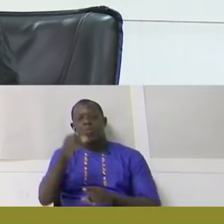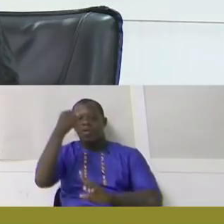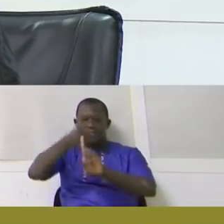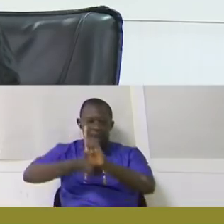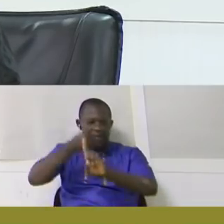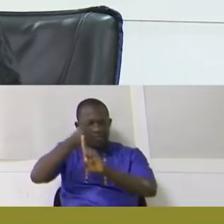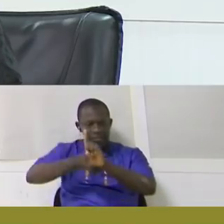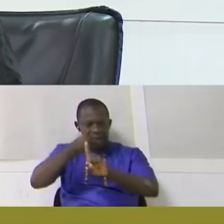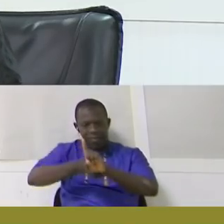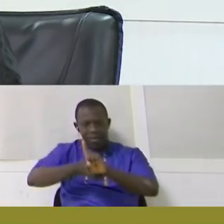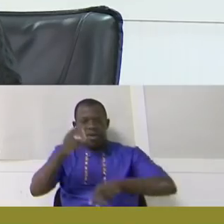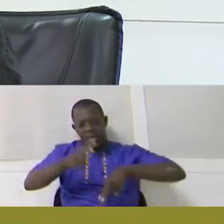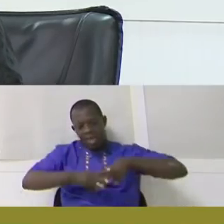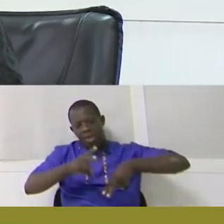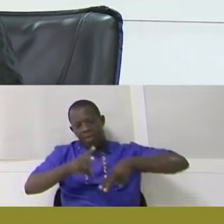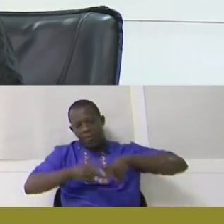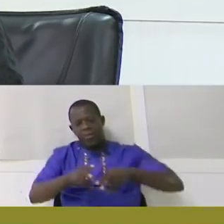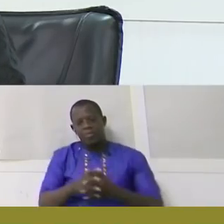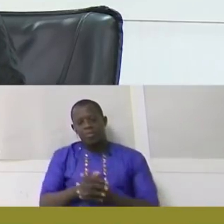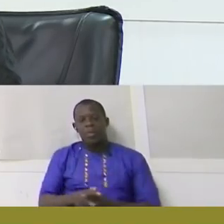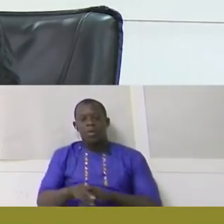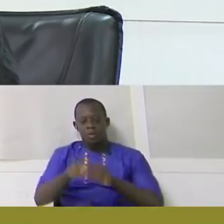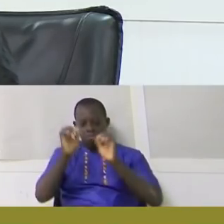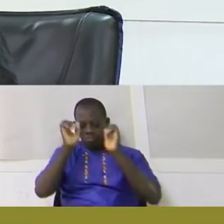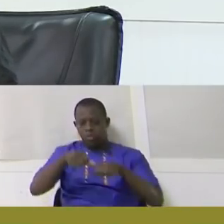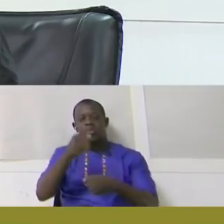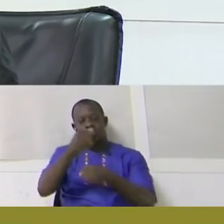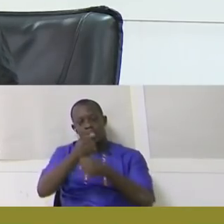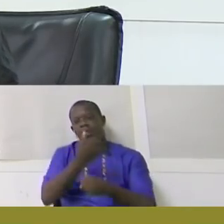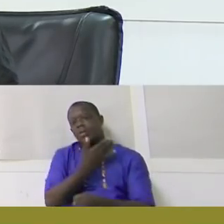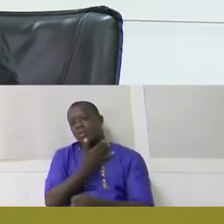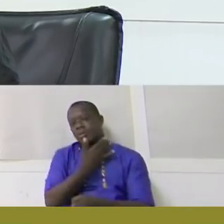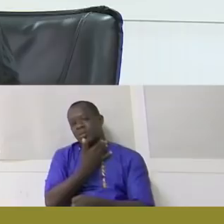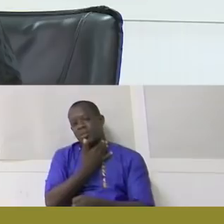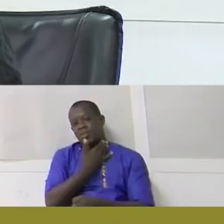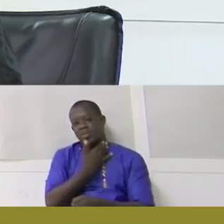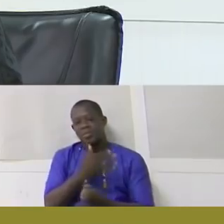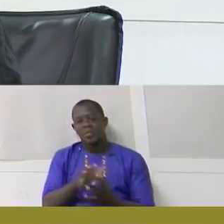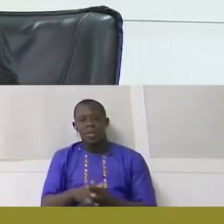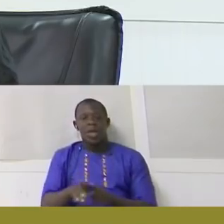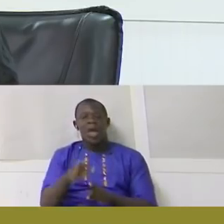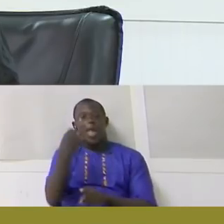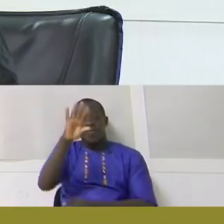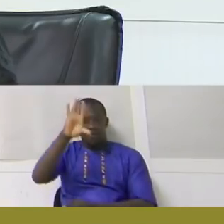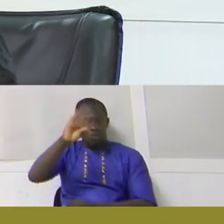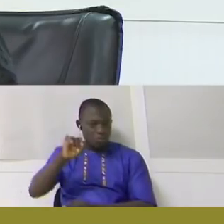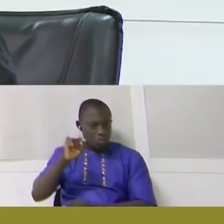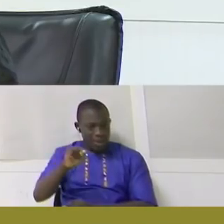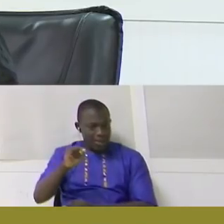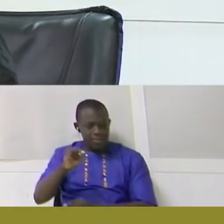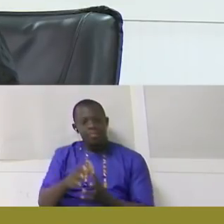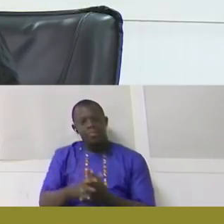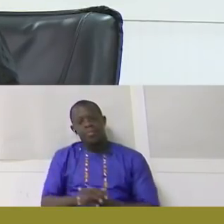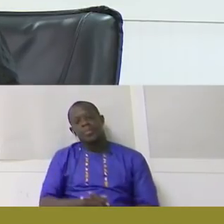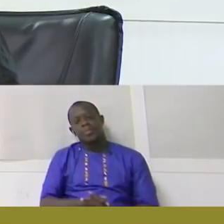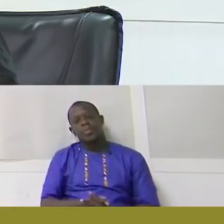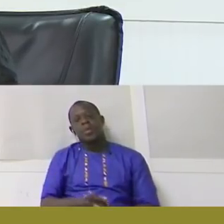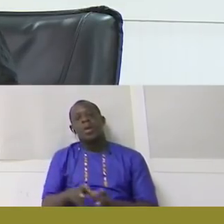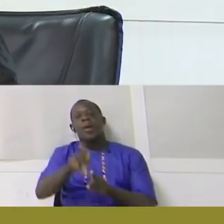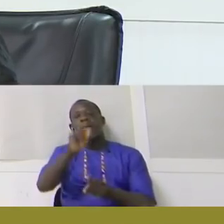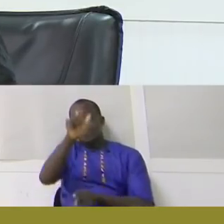HIV to fight HIV dina yomba would become easier buñ defé lolu if they did that ñi